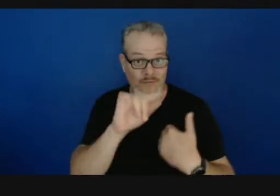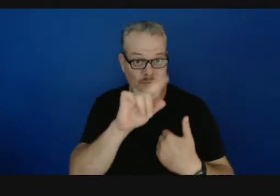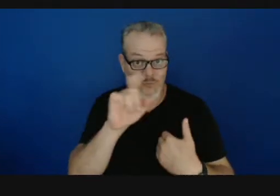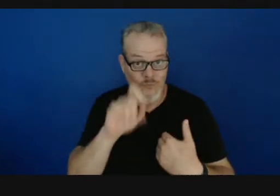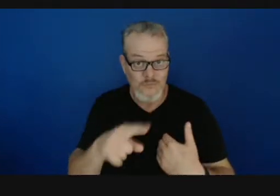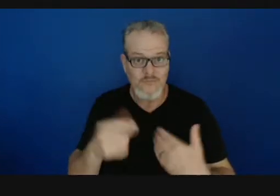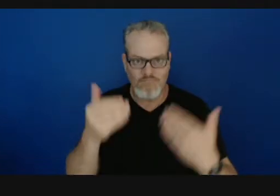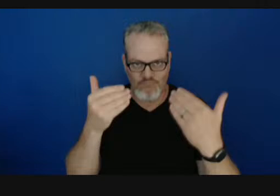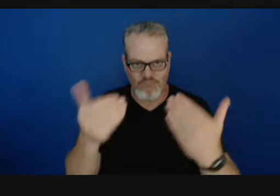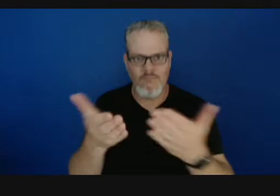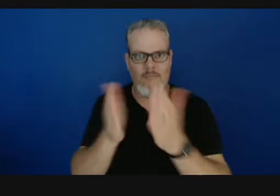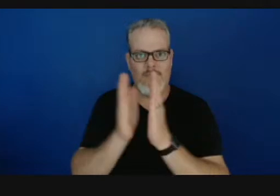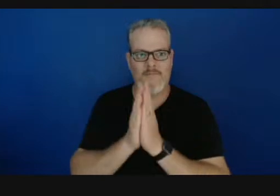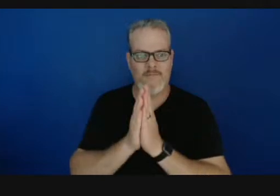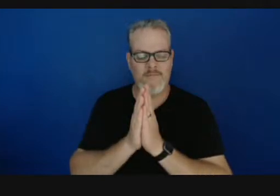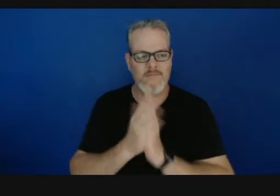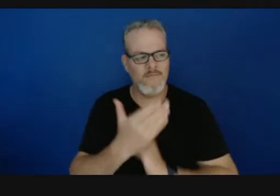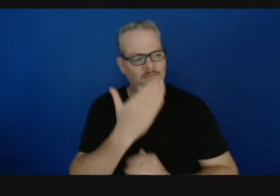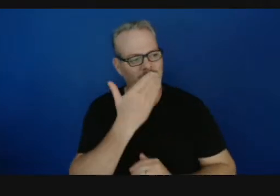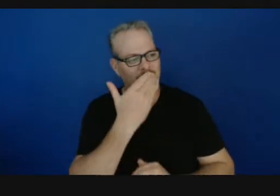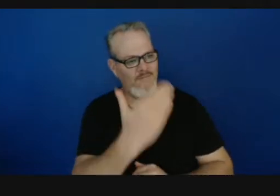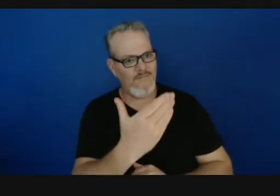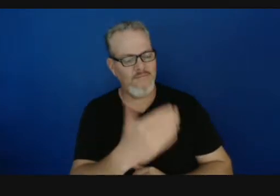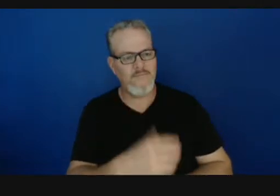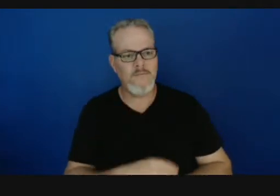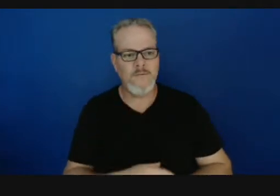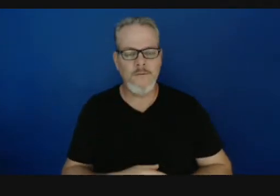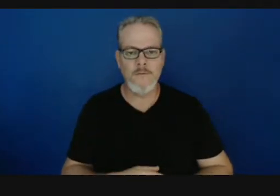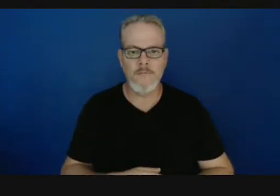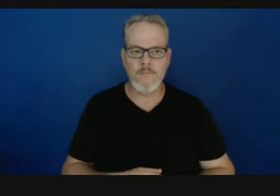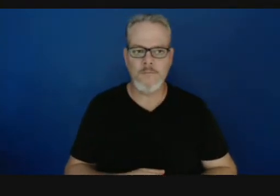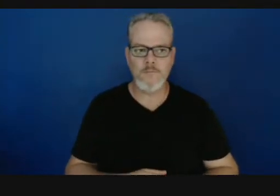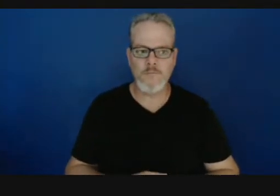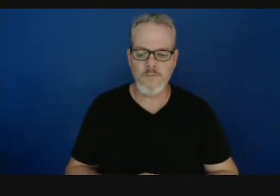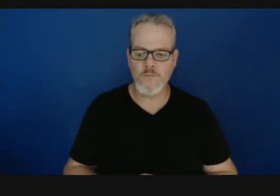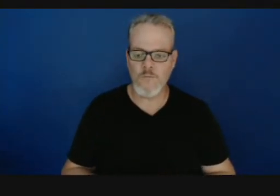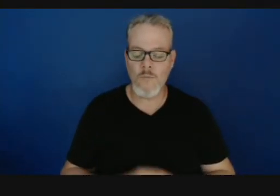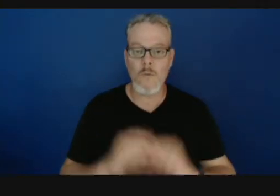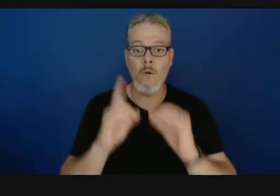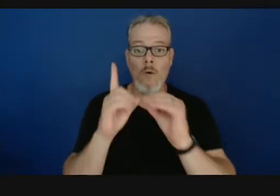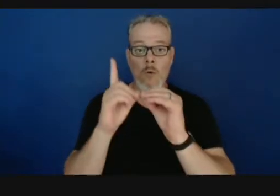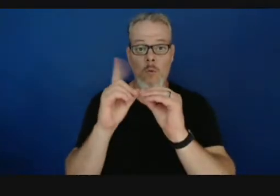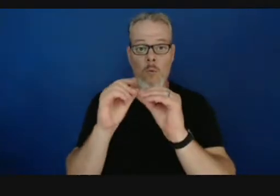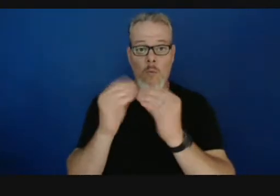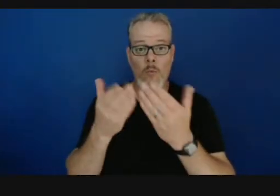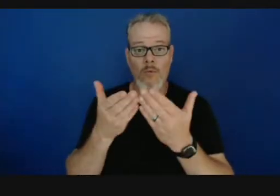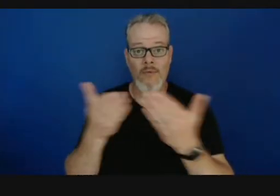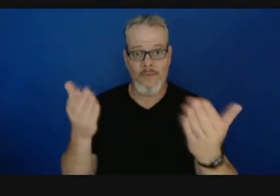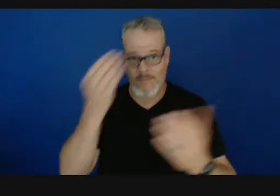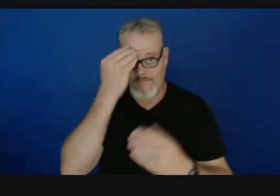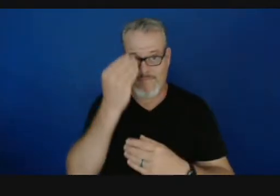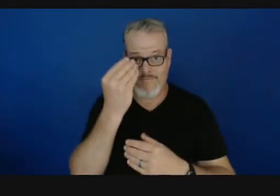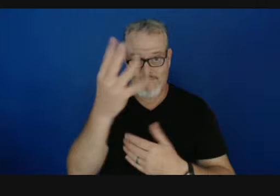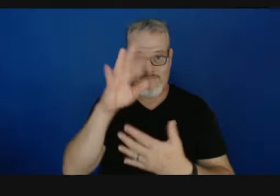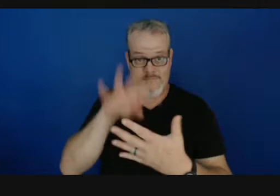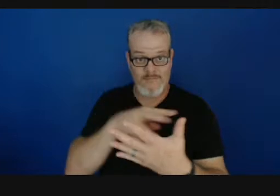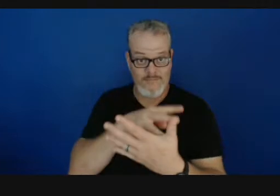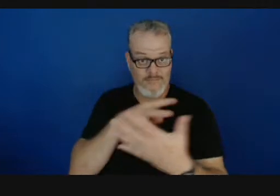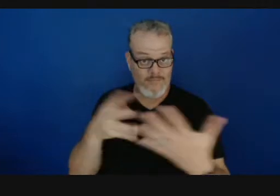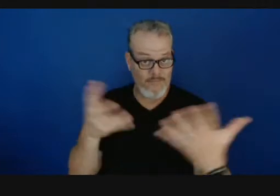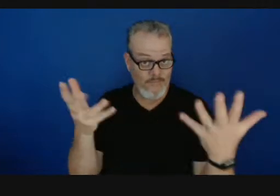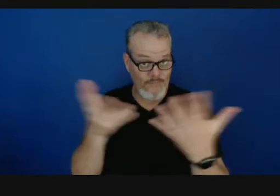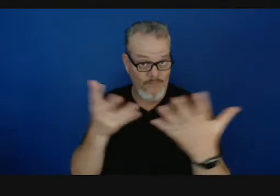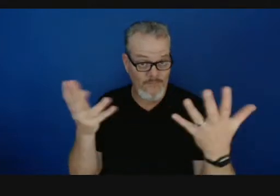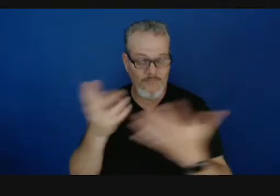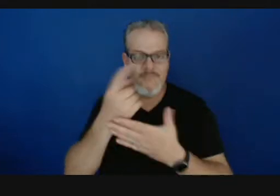Yeah, thanks for leading that discussion, Dane. Collecting questions. And one more thing to mention, a little scheduling note. Next week, Thursday, will